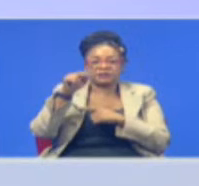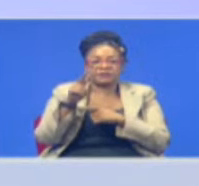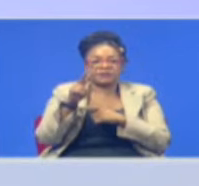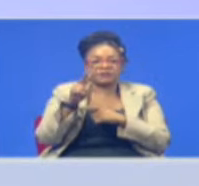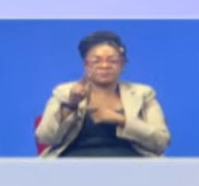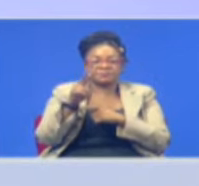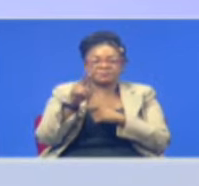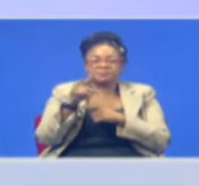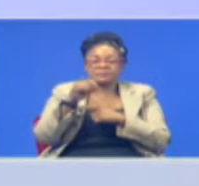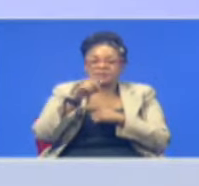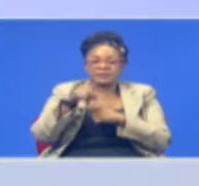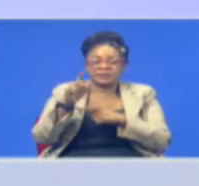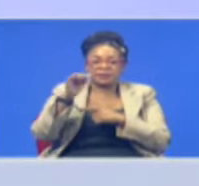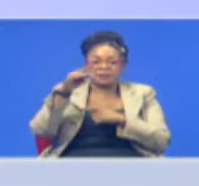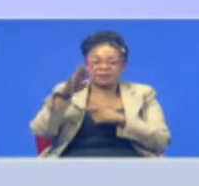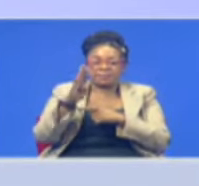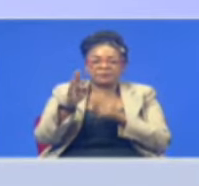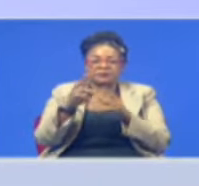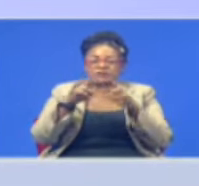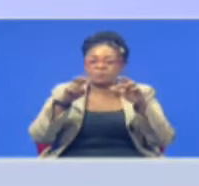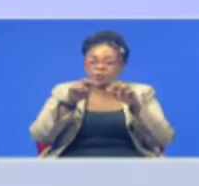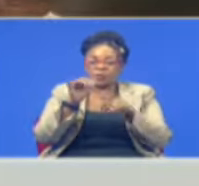editor Zainab Wandati explores this.